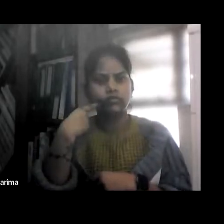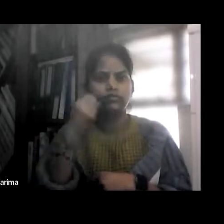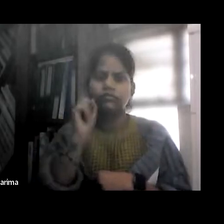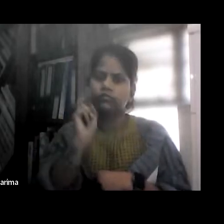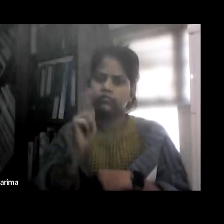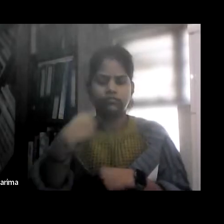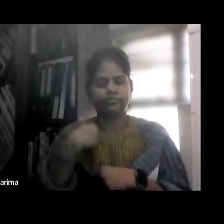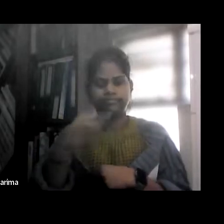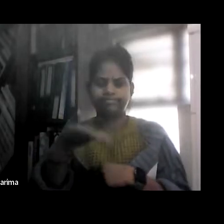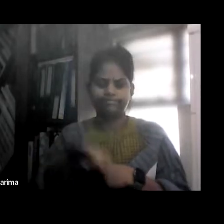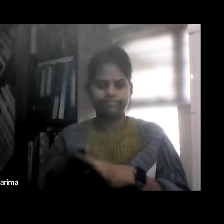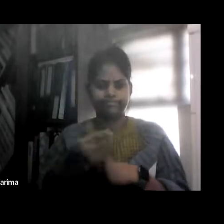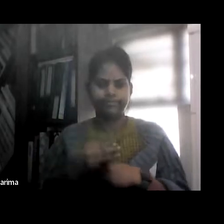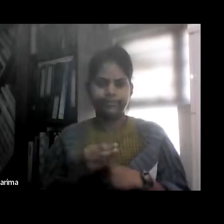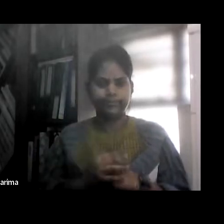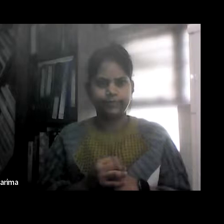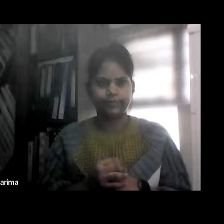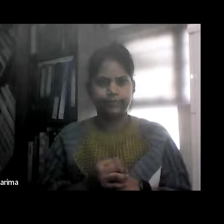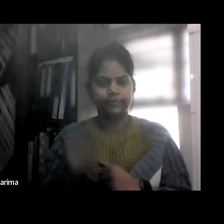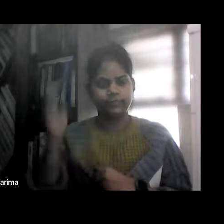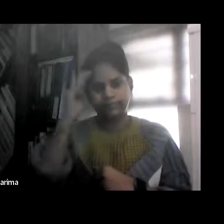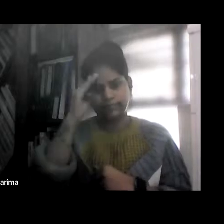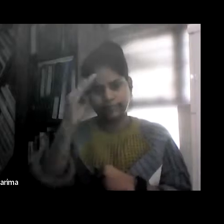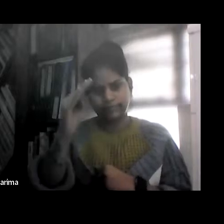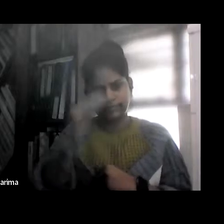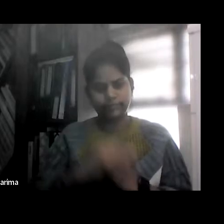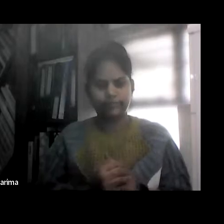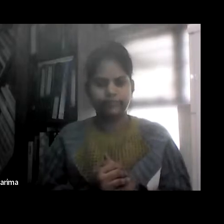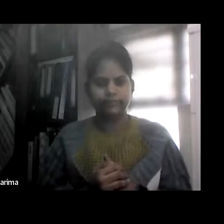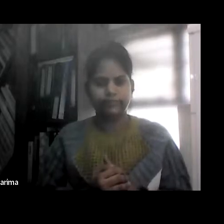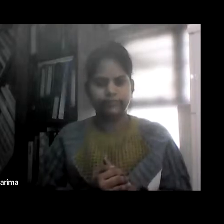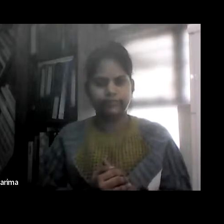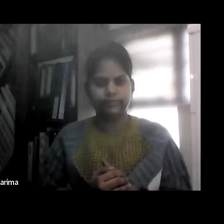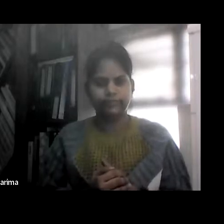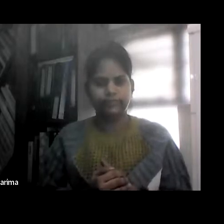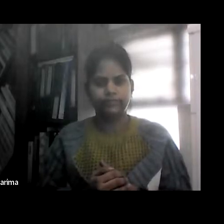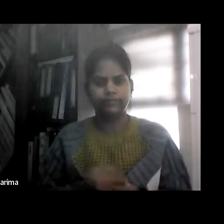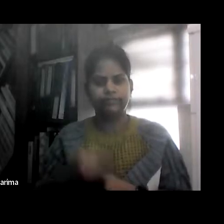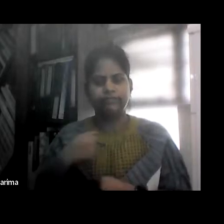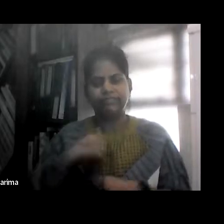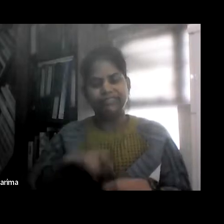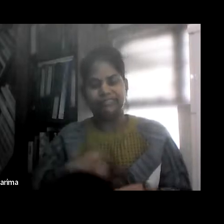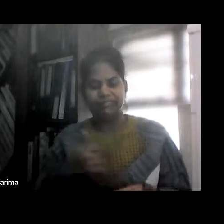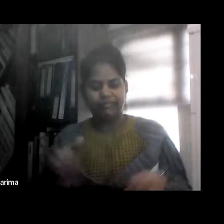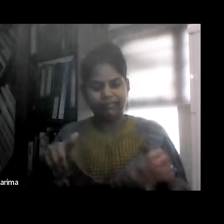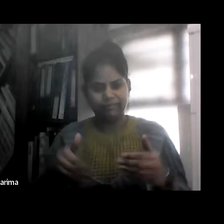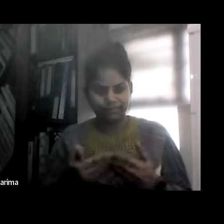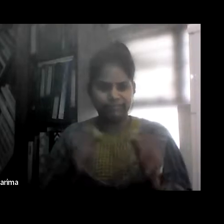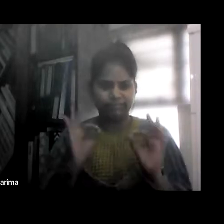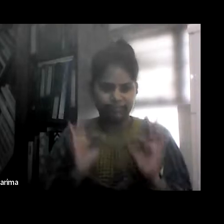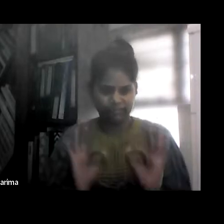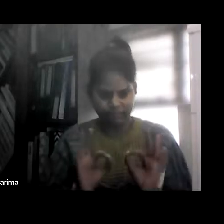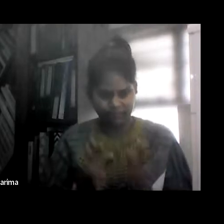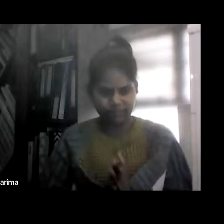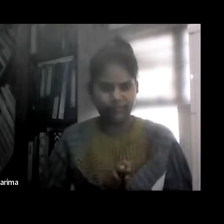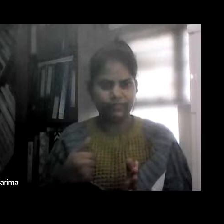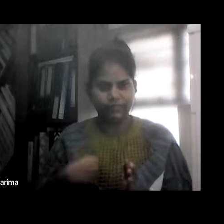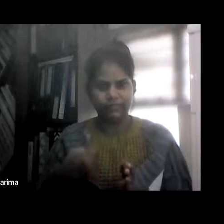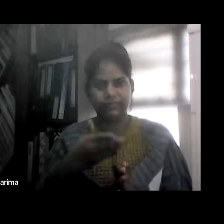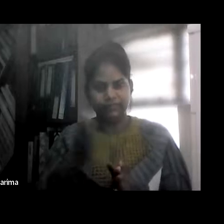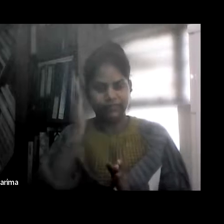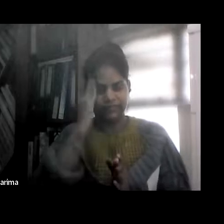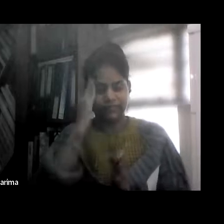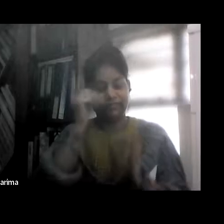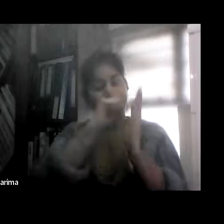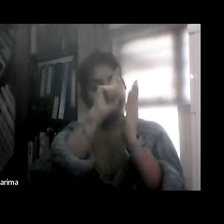Yeah. Yeah, hello. Hello. Nice to meet you. Same here. Nice to meet you. I know you through your writings.